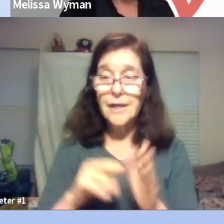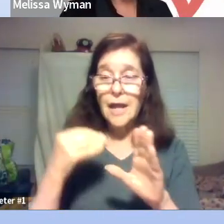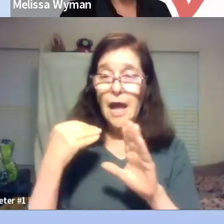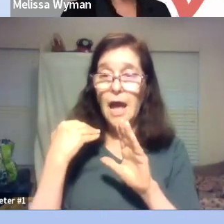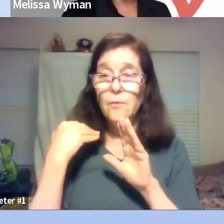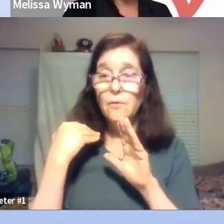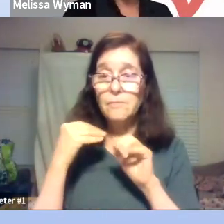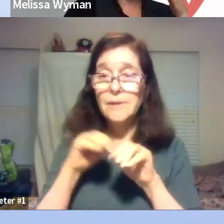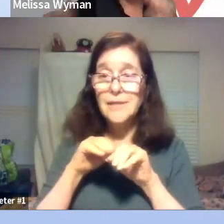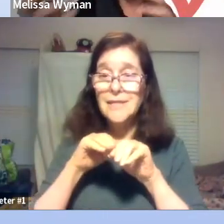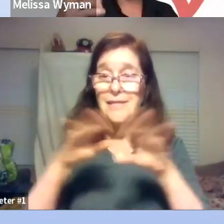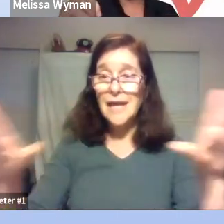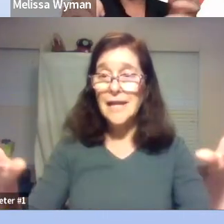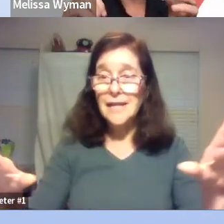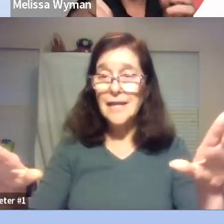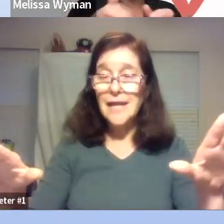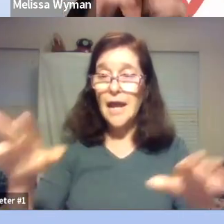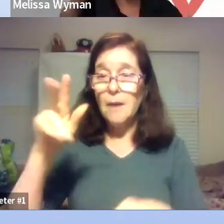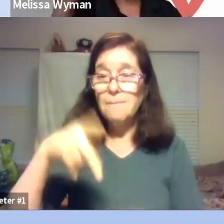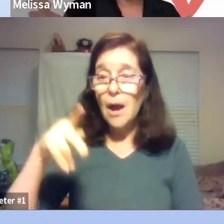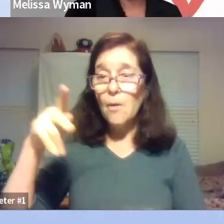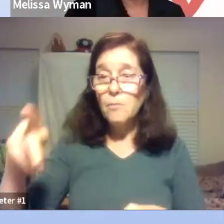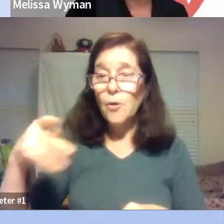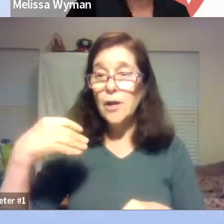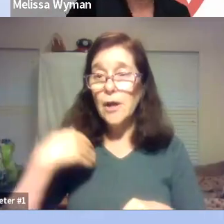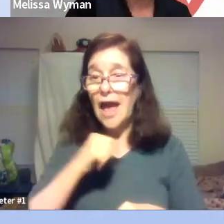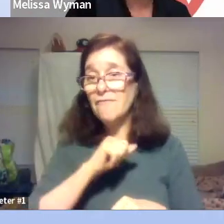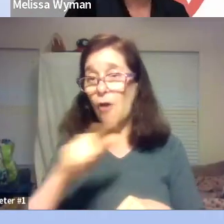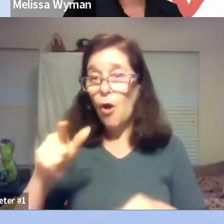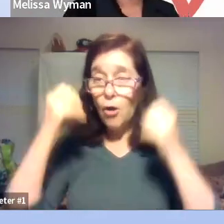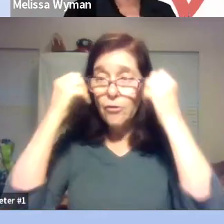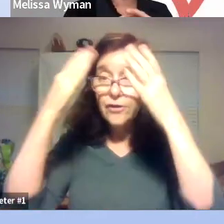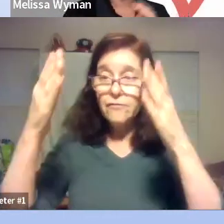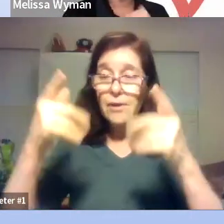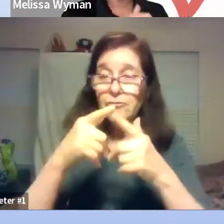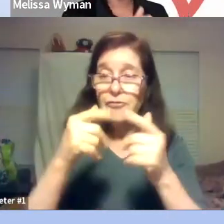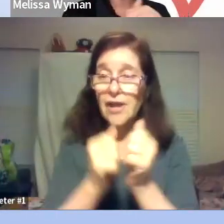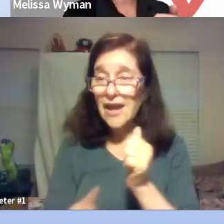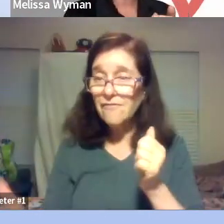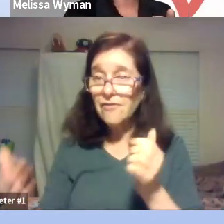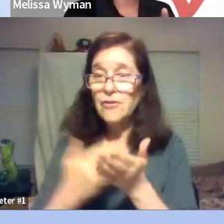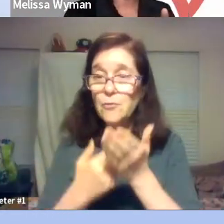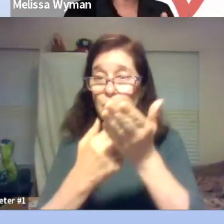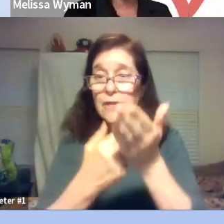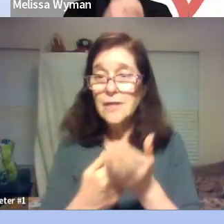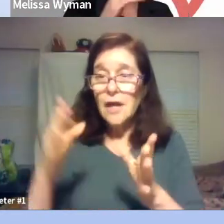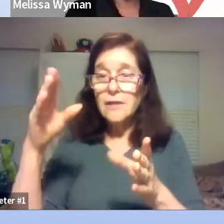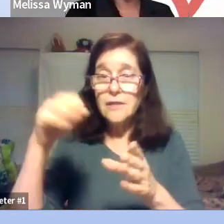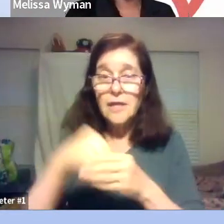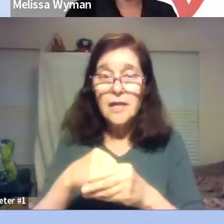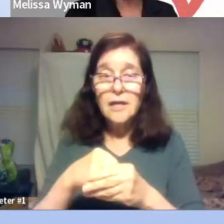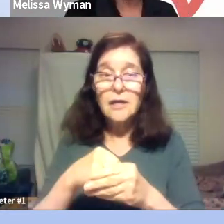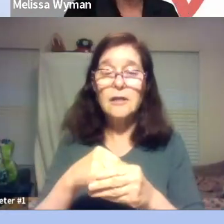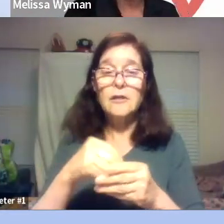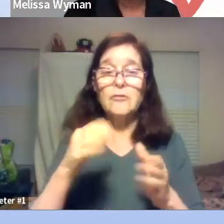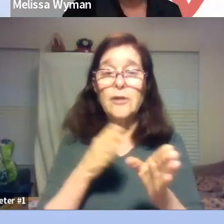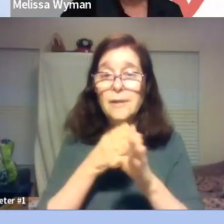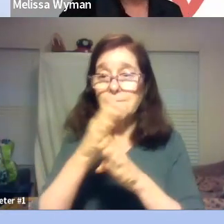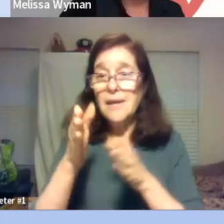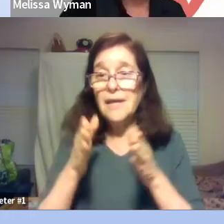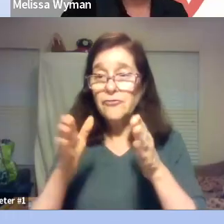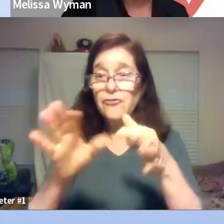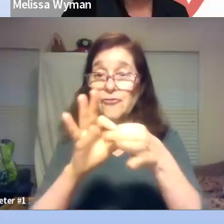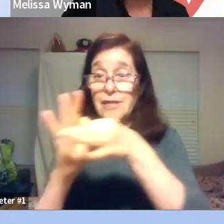PowerPoint that will have all of the information from everything we discussed, and it will include Main Street Connect and the